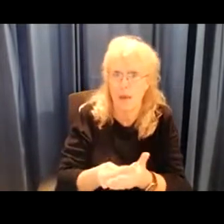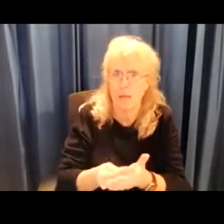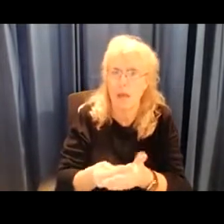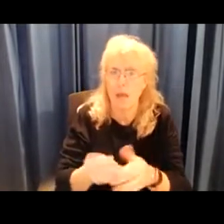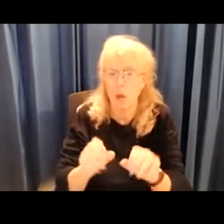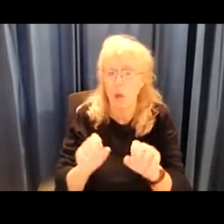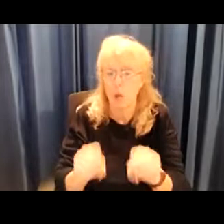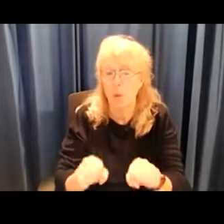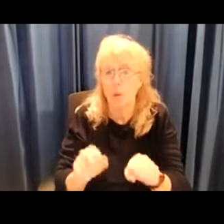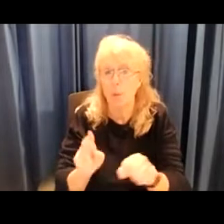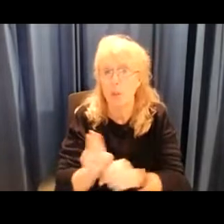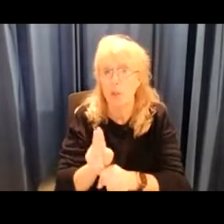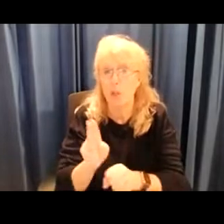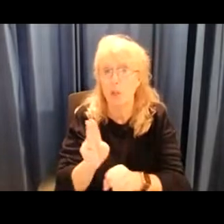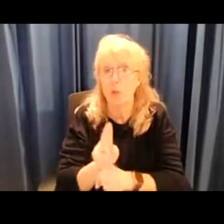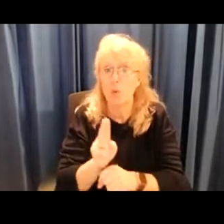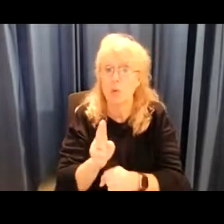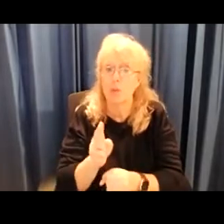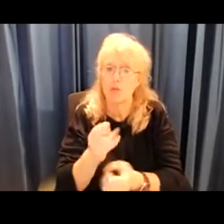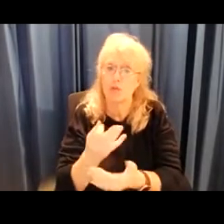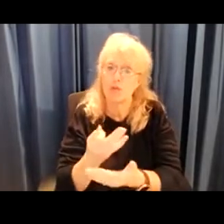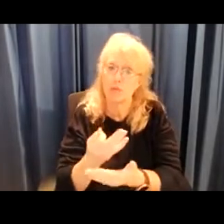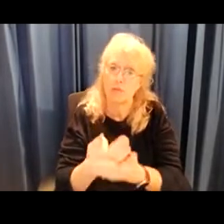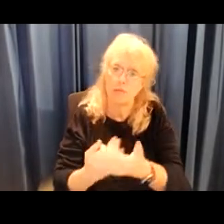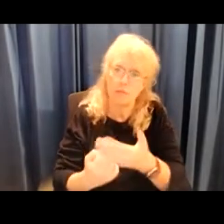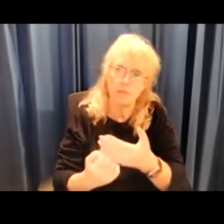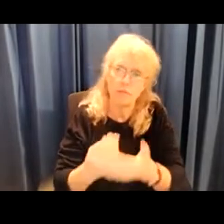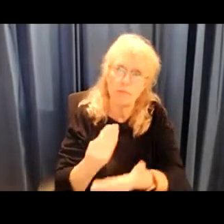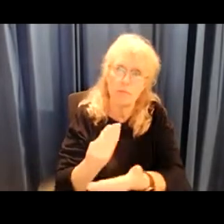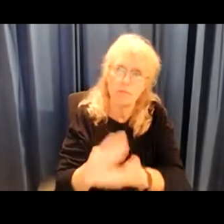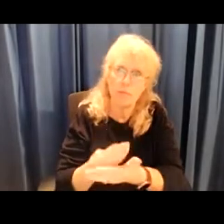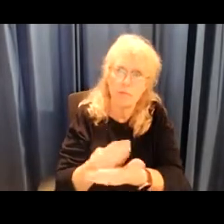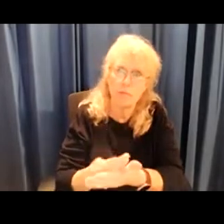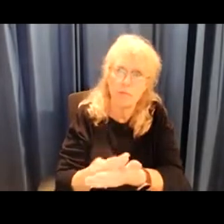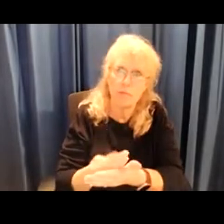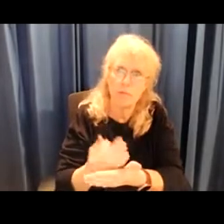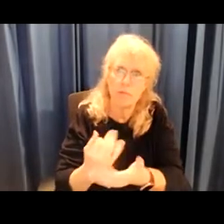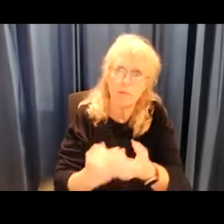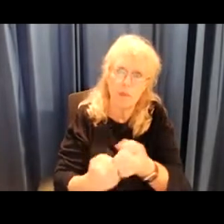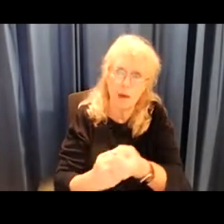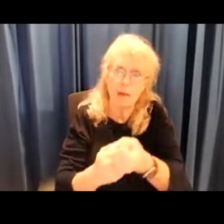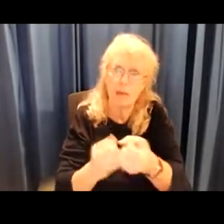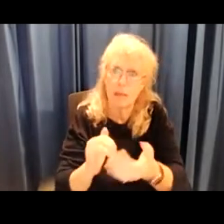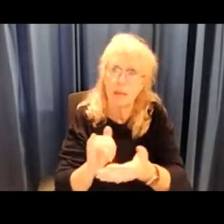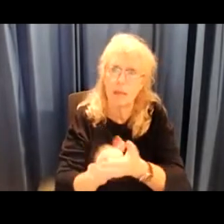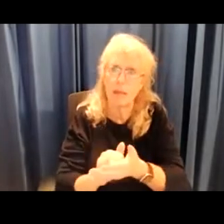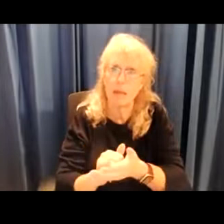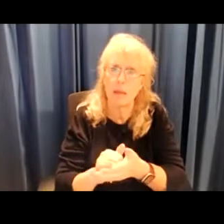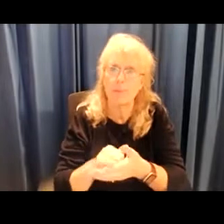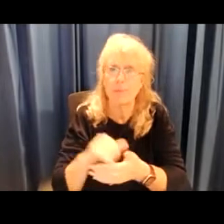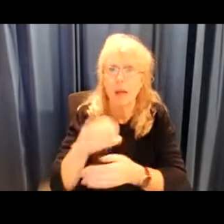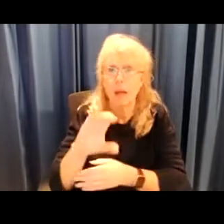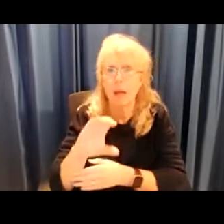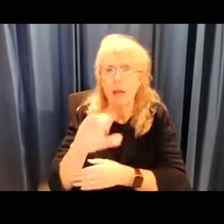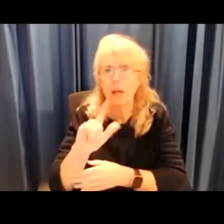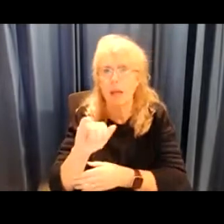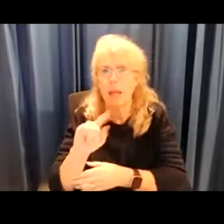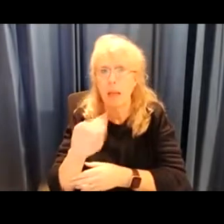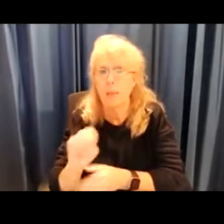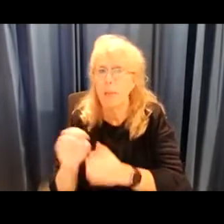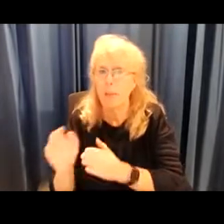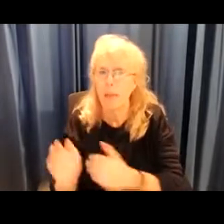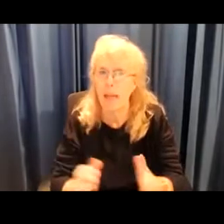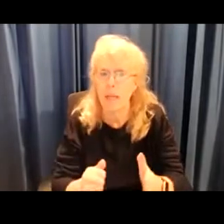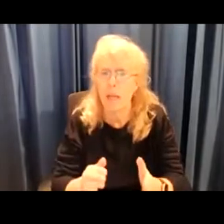used to fund a climate action plan or climate planning. If we just think about the fact that climate